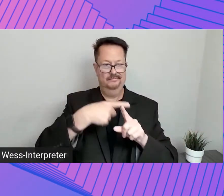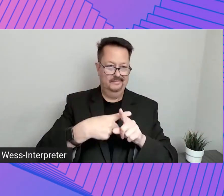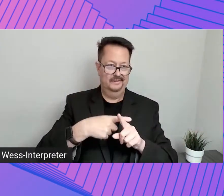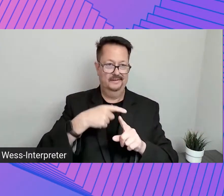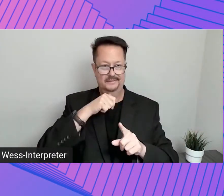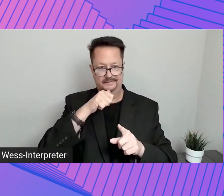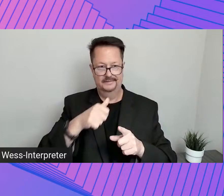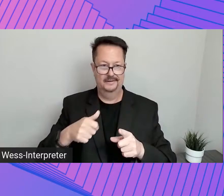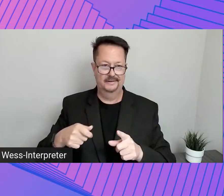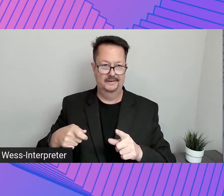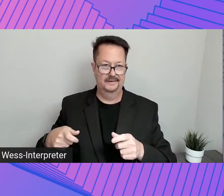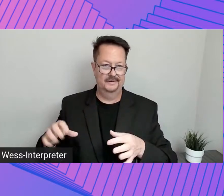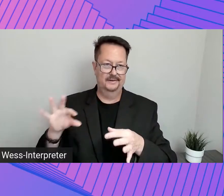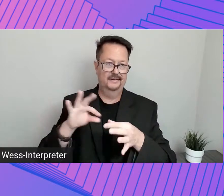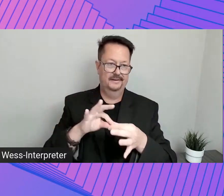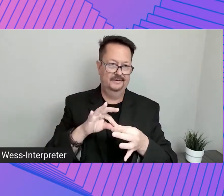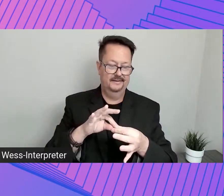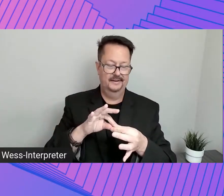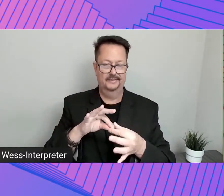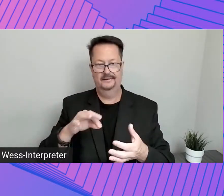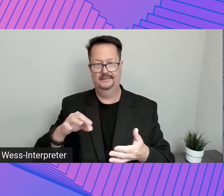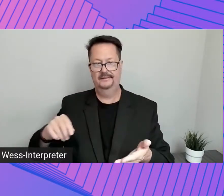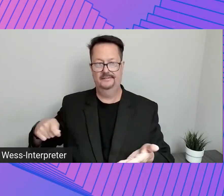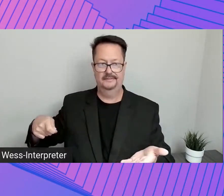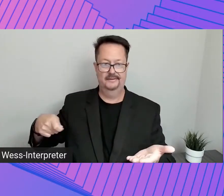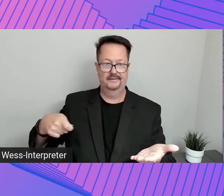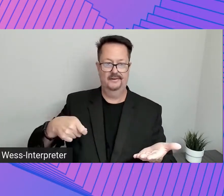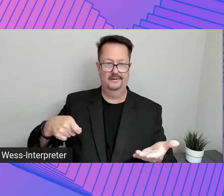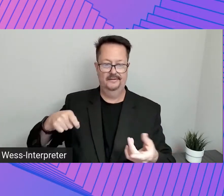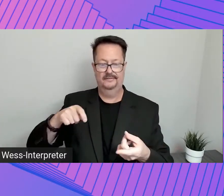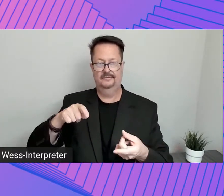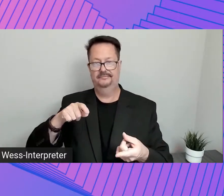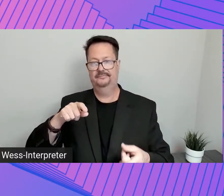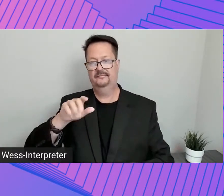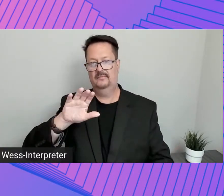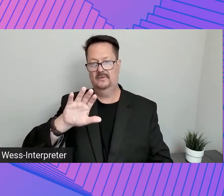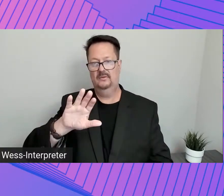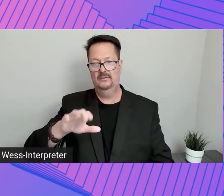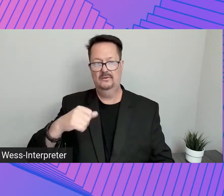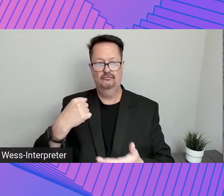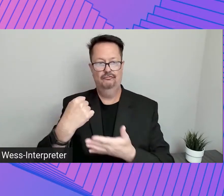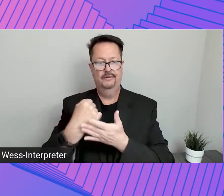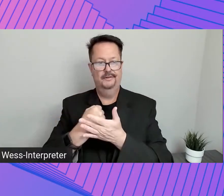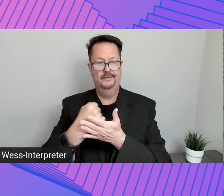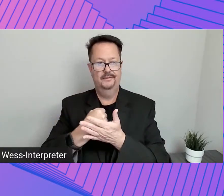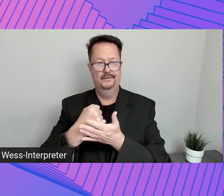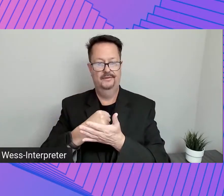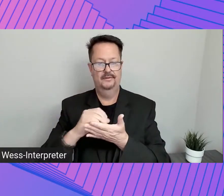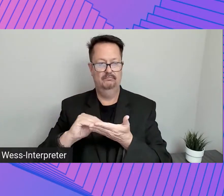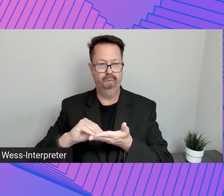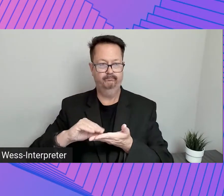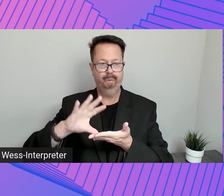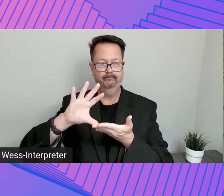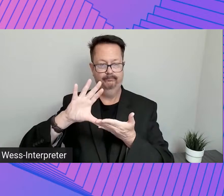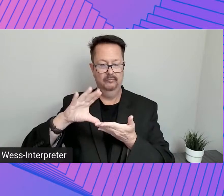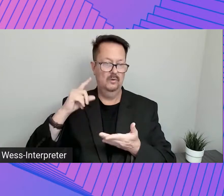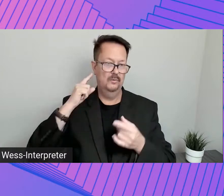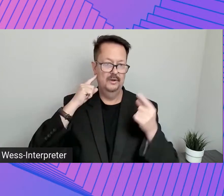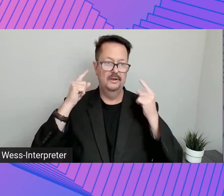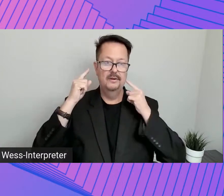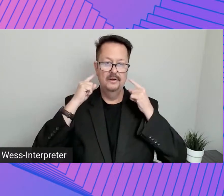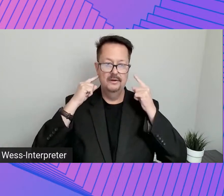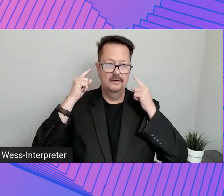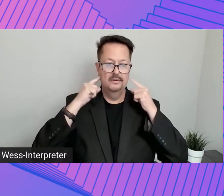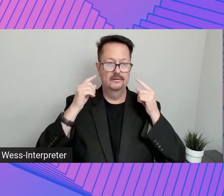card, are something that we are spending a lot of time focusing on, and that we're hearing a lot when we talk to